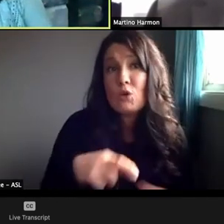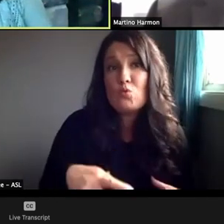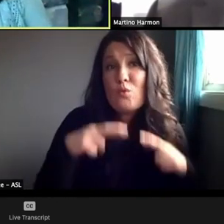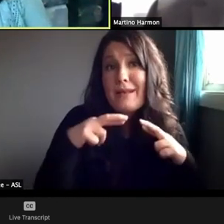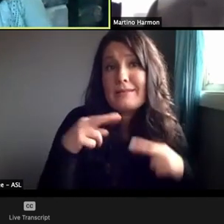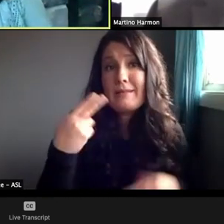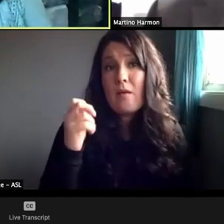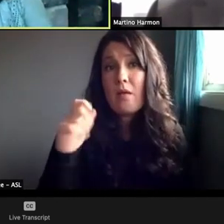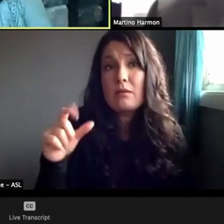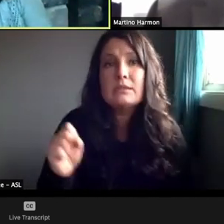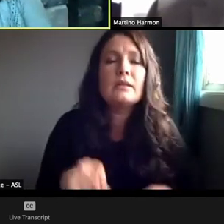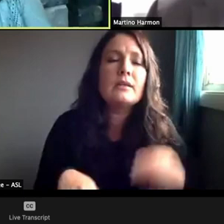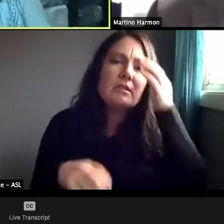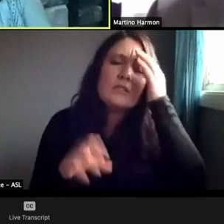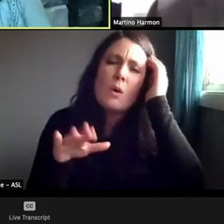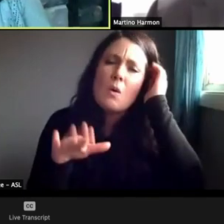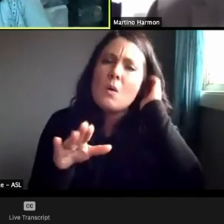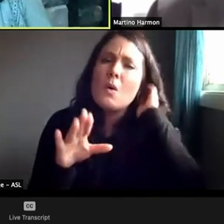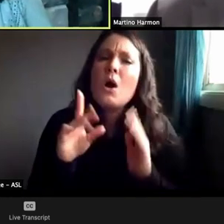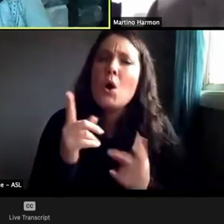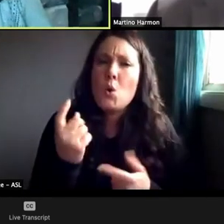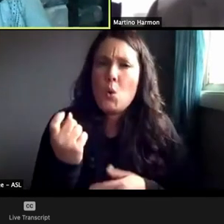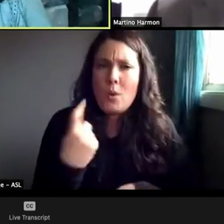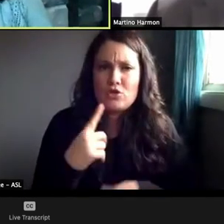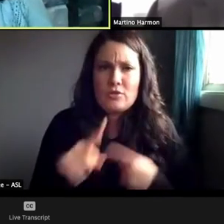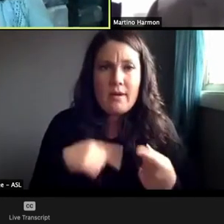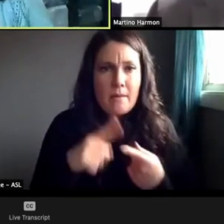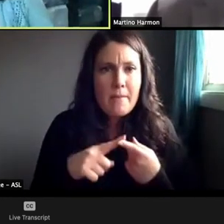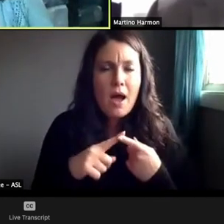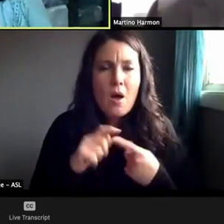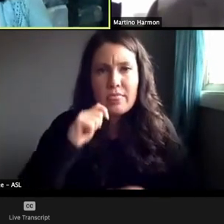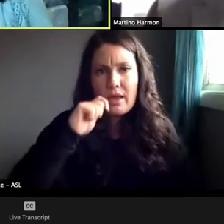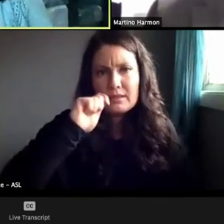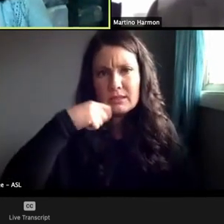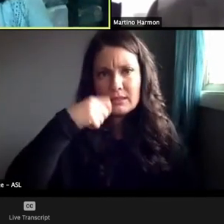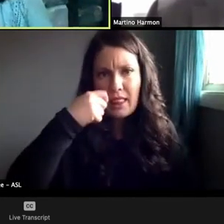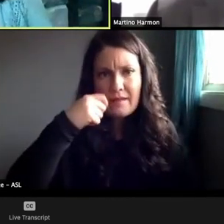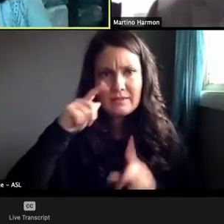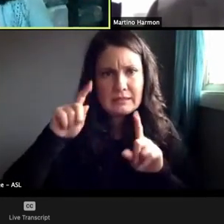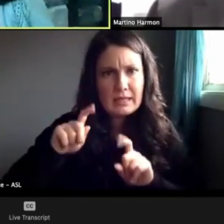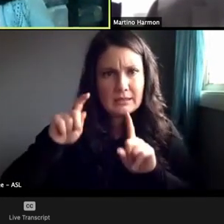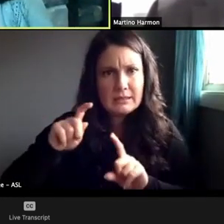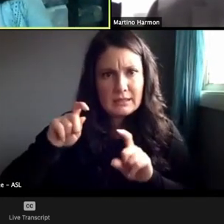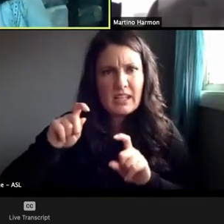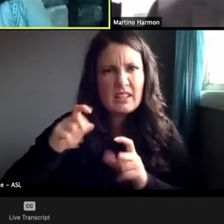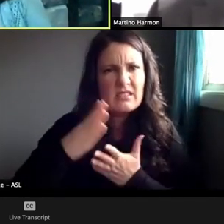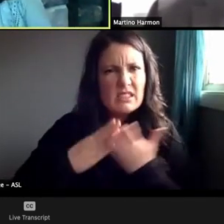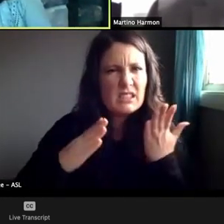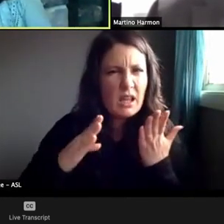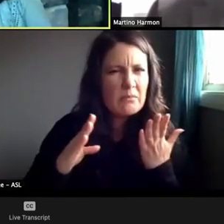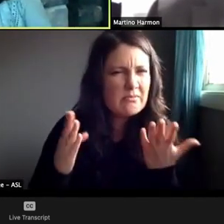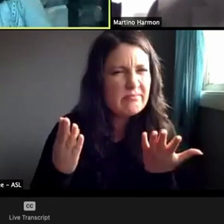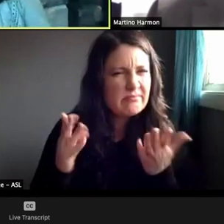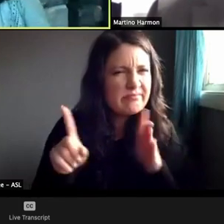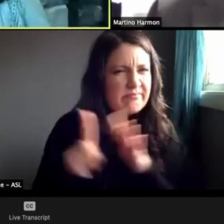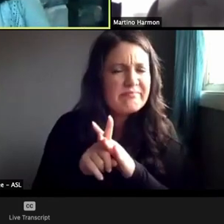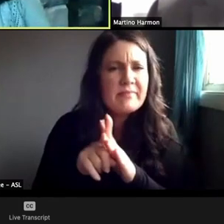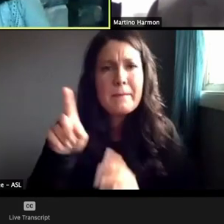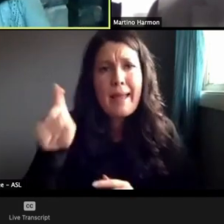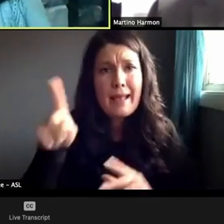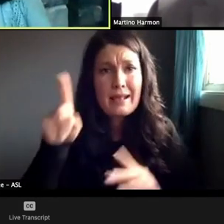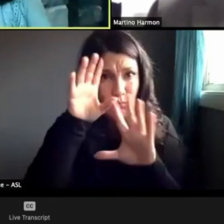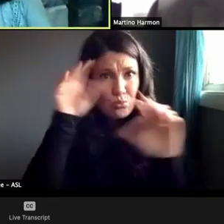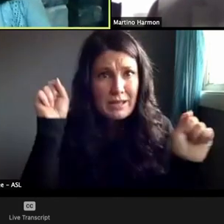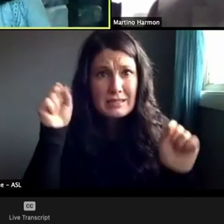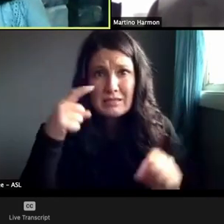surveillance testing. And, you know, I know this has been something in general that there's some confusion, and I'm going to ask President Schlissel to just comment